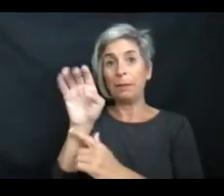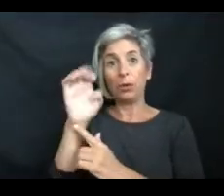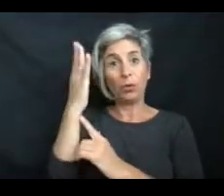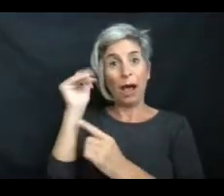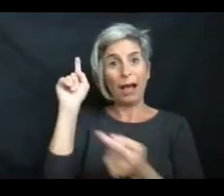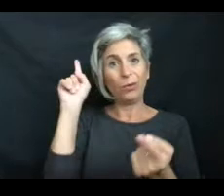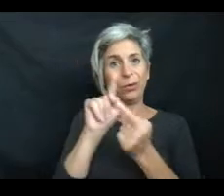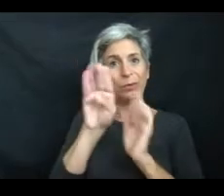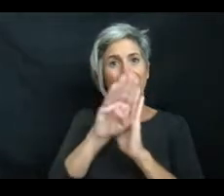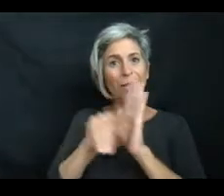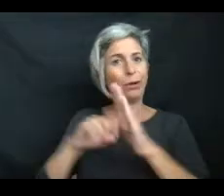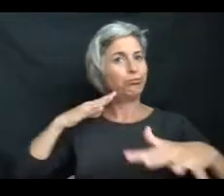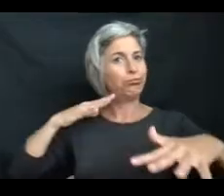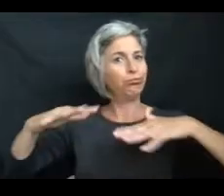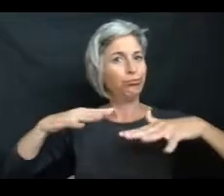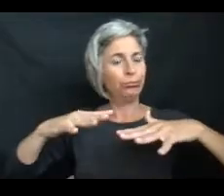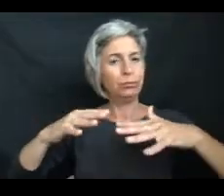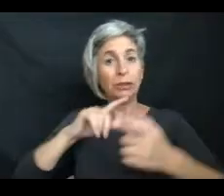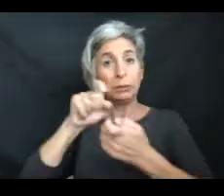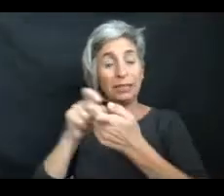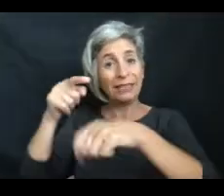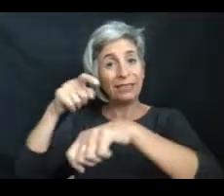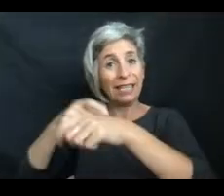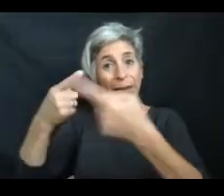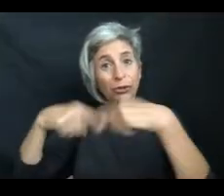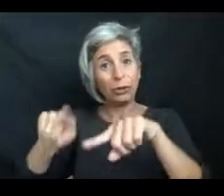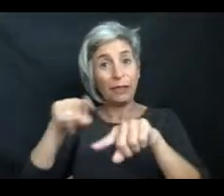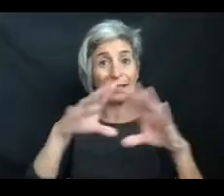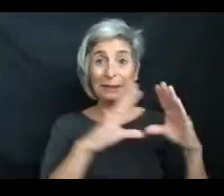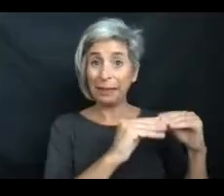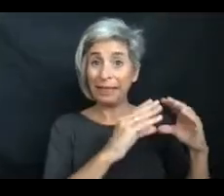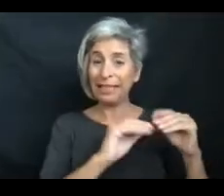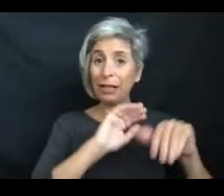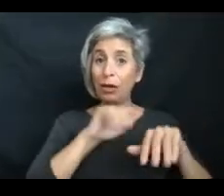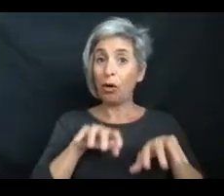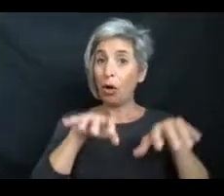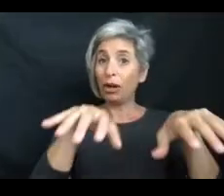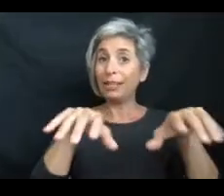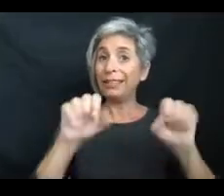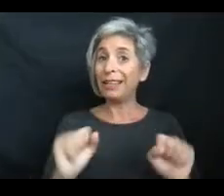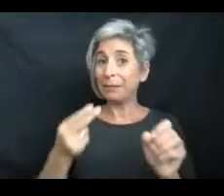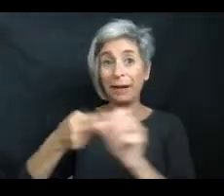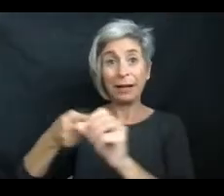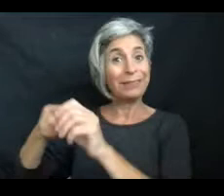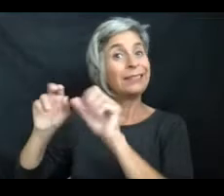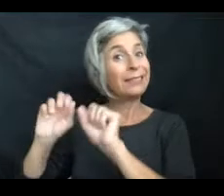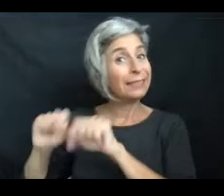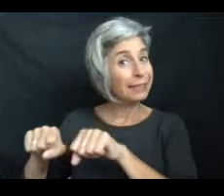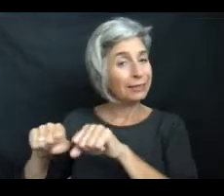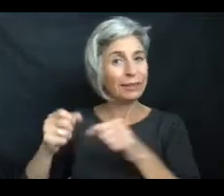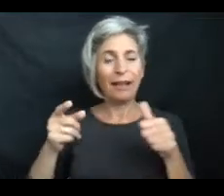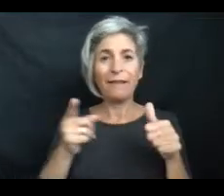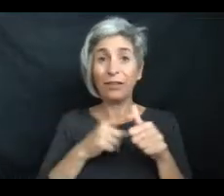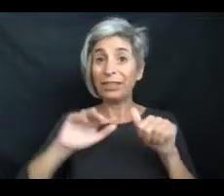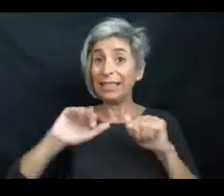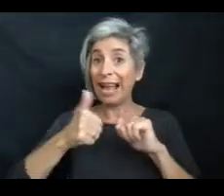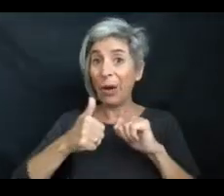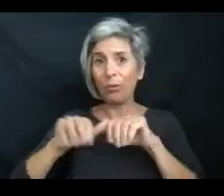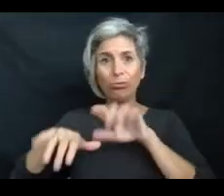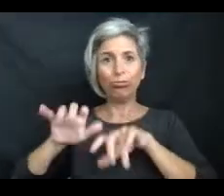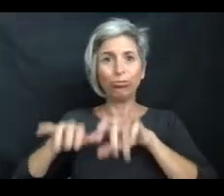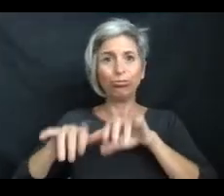noise. There will be specific times during this meeting when audience members can participate. The first way is by typing your